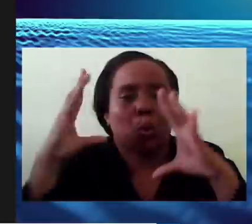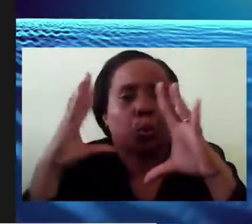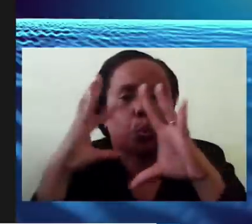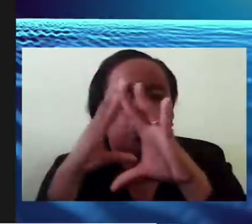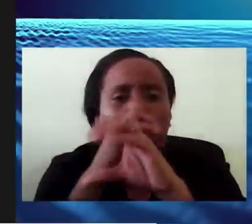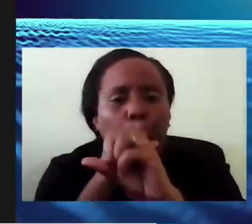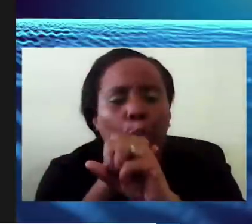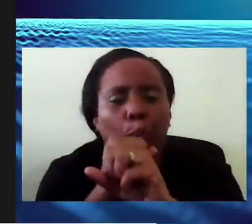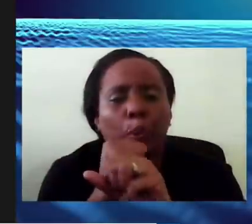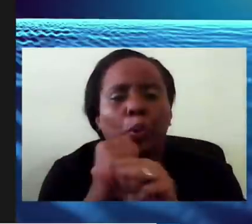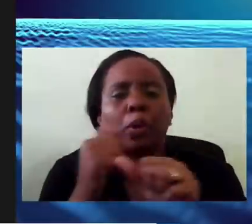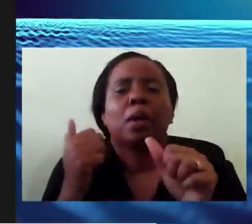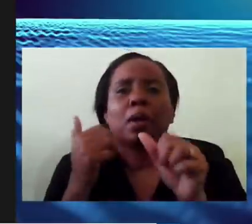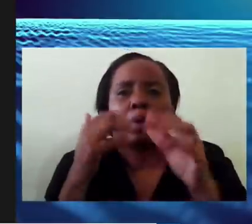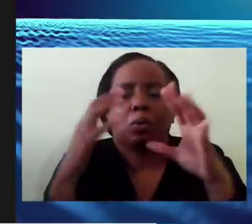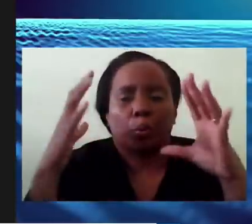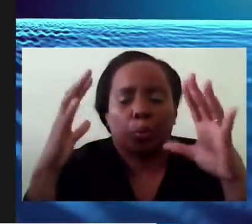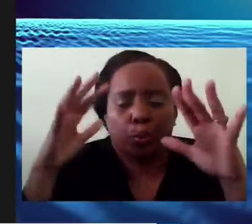there is trying to get out.